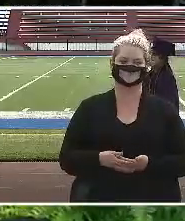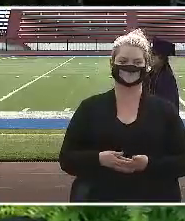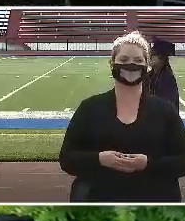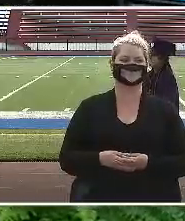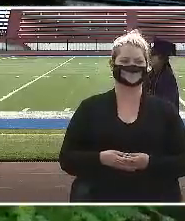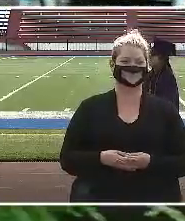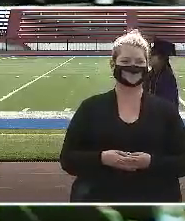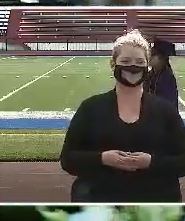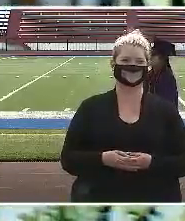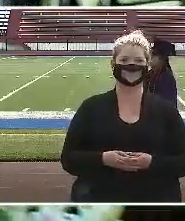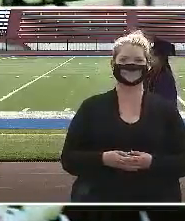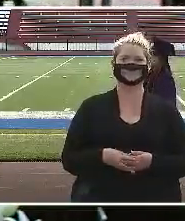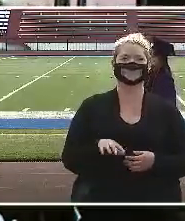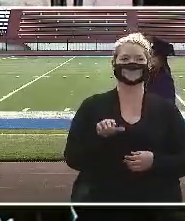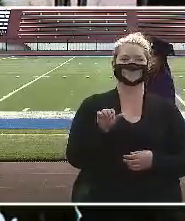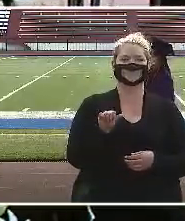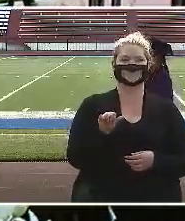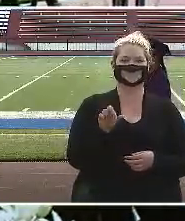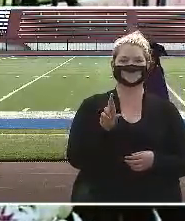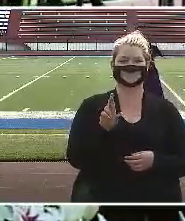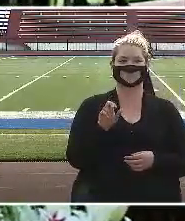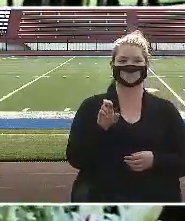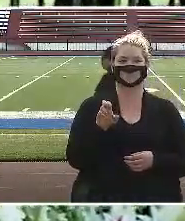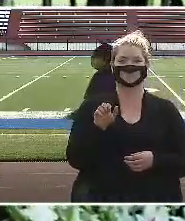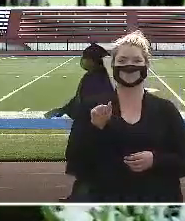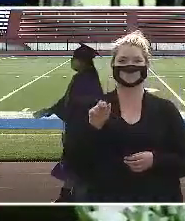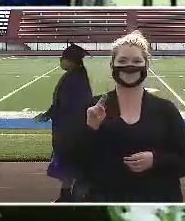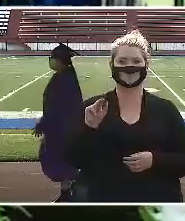Ariana Vong City.